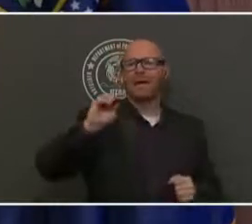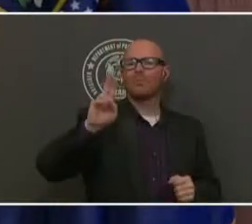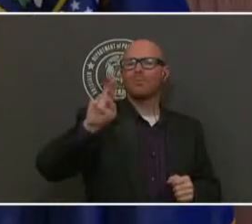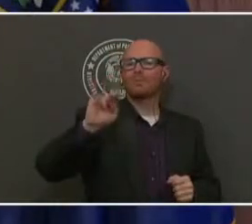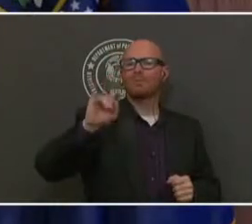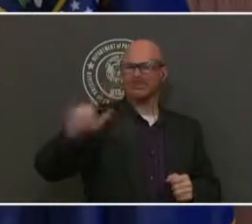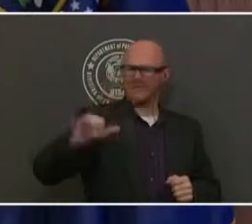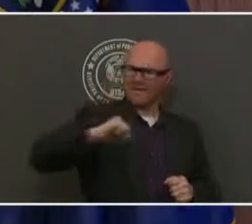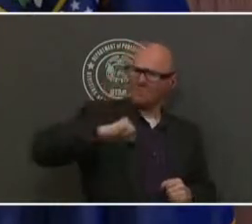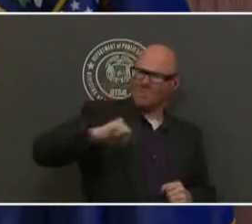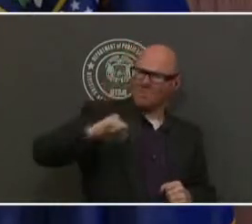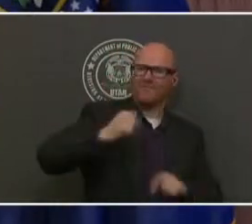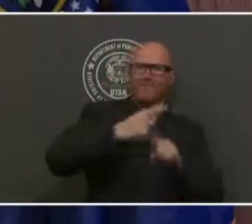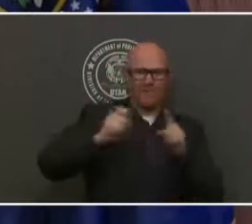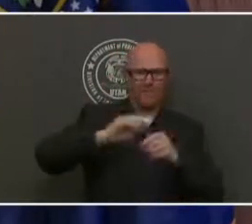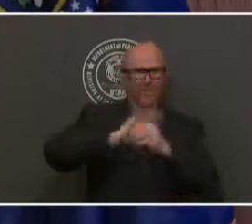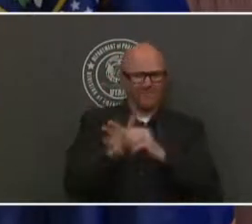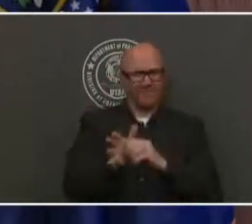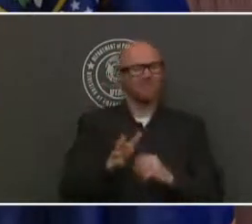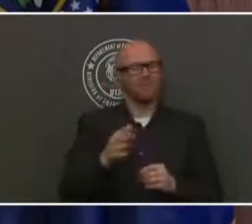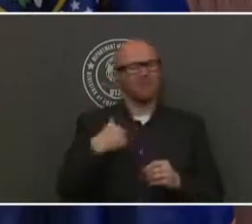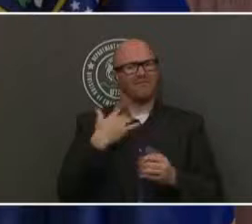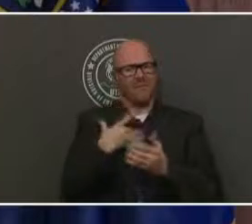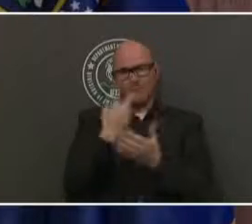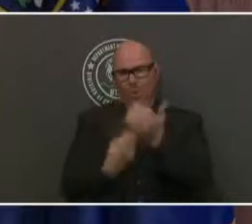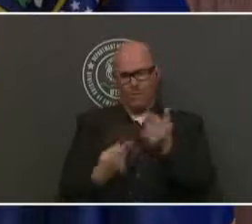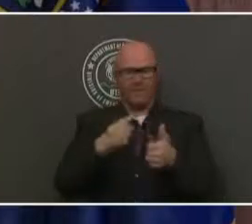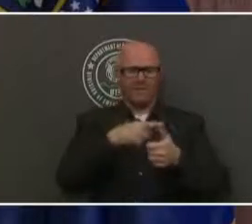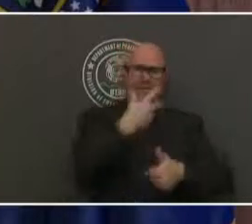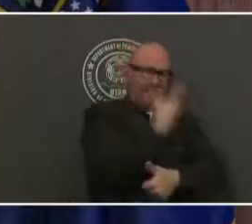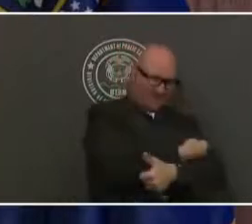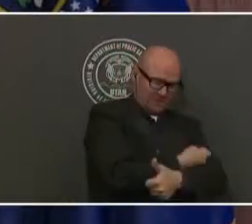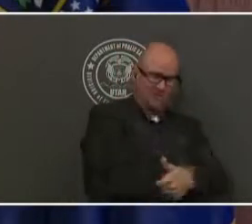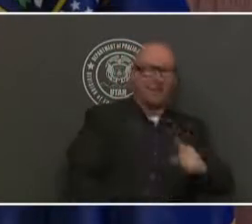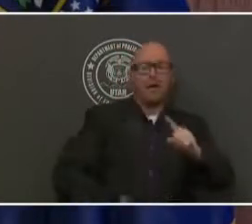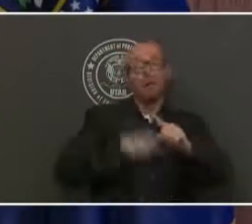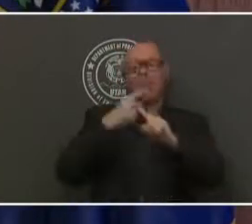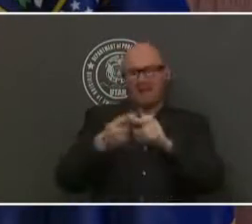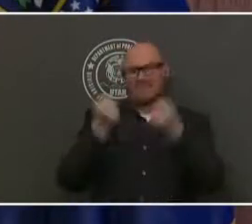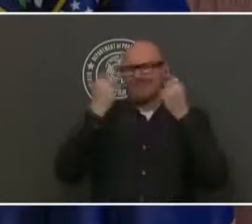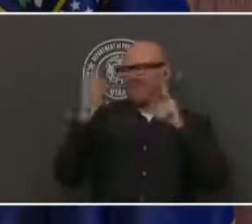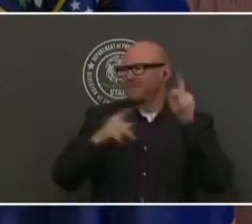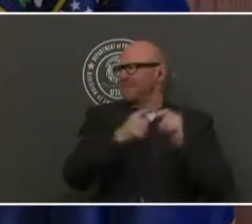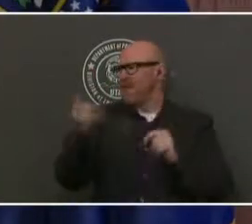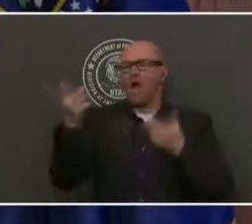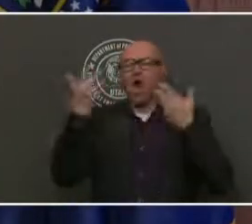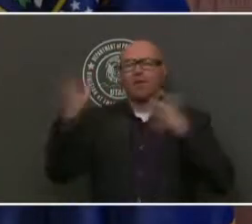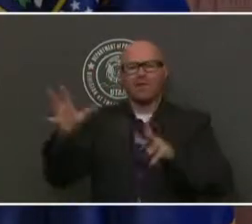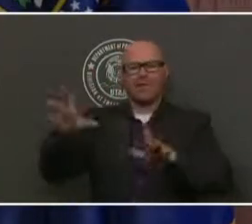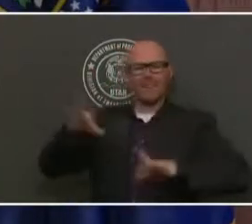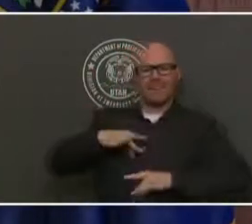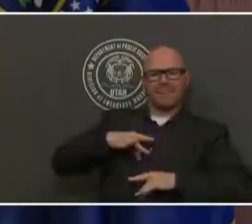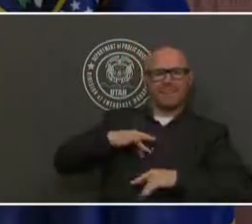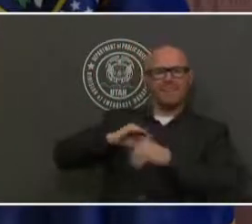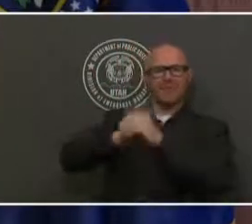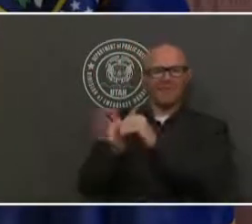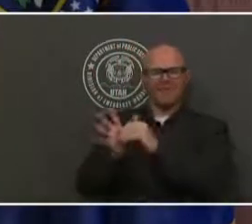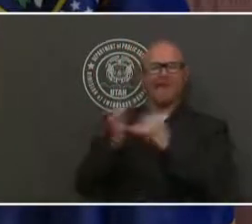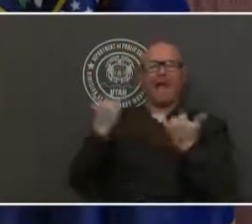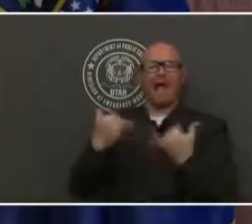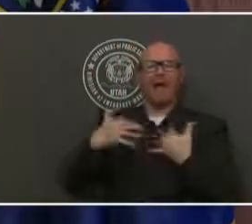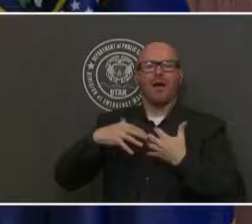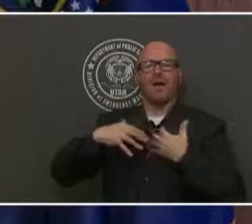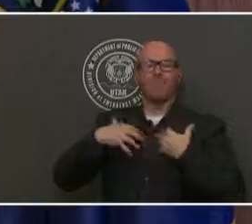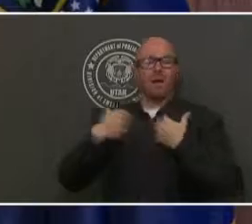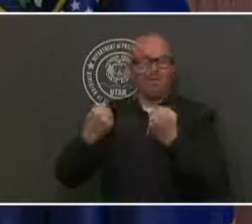of those things. We certainly think that that's why one of the reasons that the numbers continue to drop here in the state of Utah. It's a combination